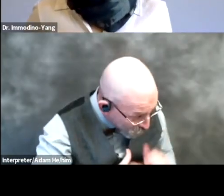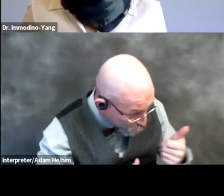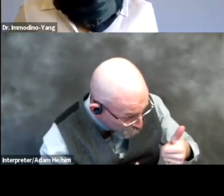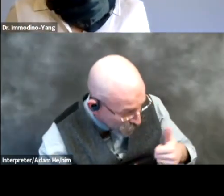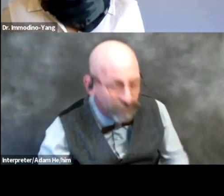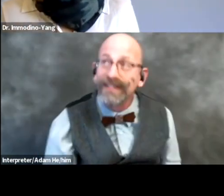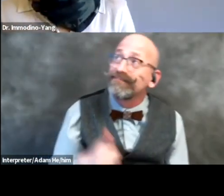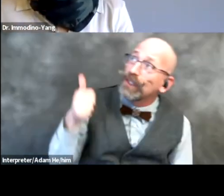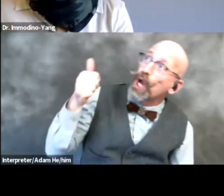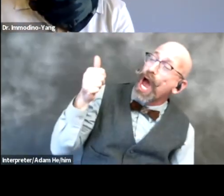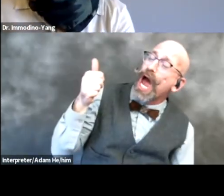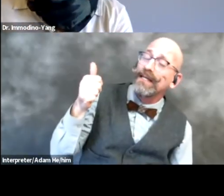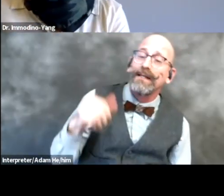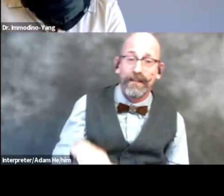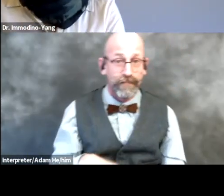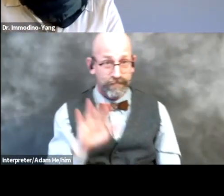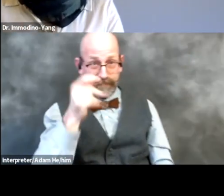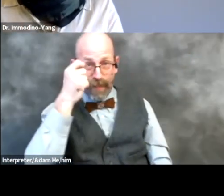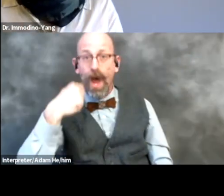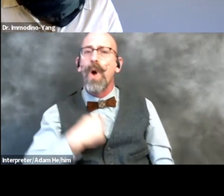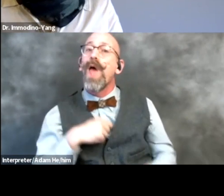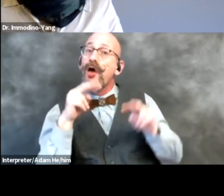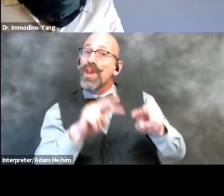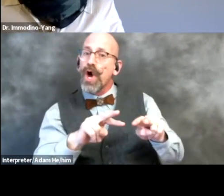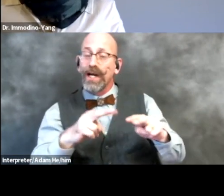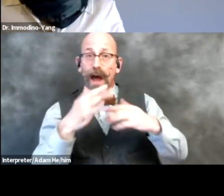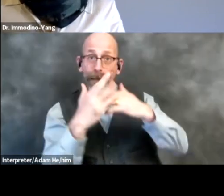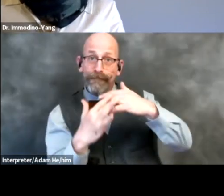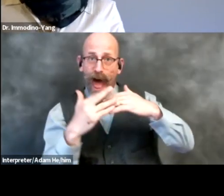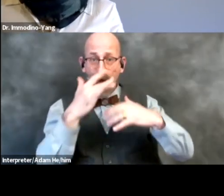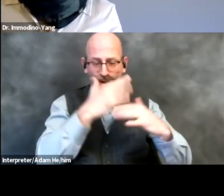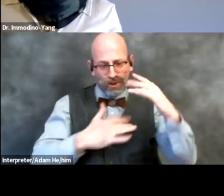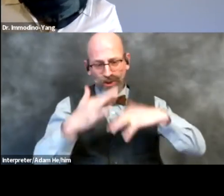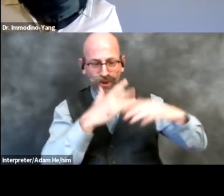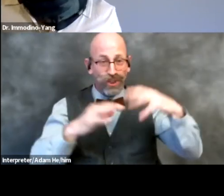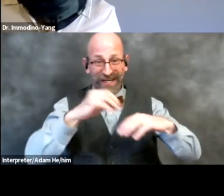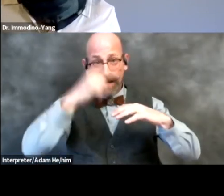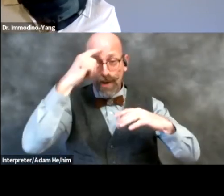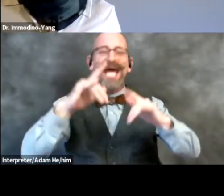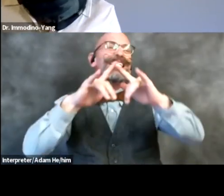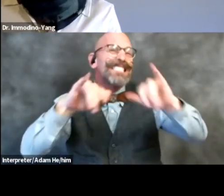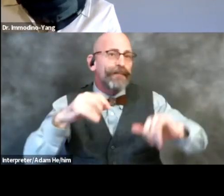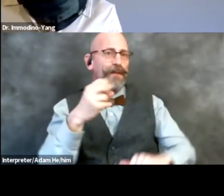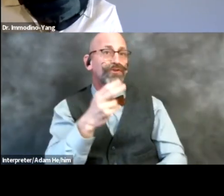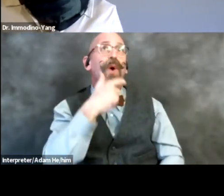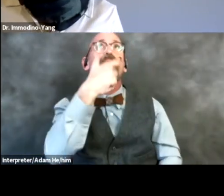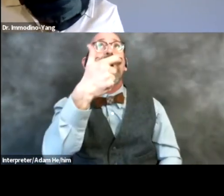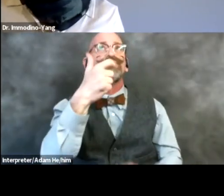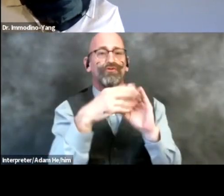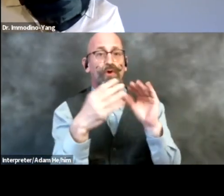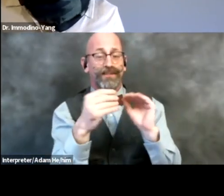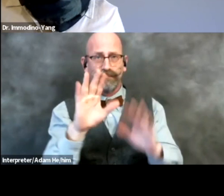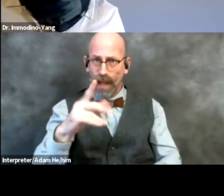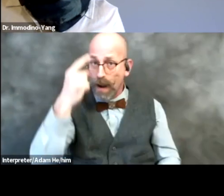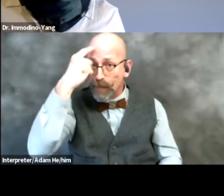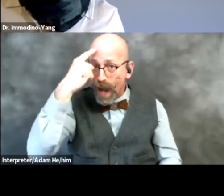Good. So we're looking at the movement of the blood flow in her brain as she's watching the stories, and where in her brain is becoming more and less active as